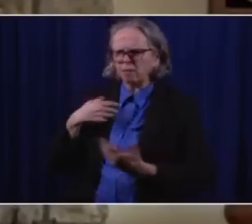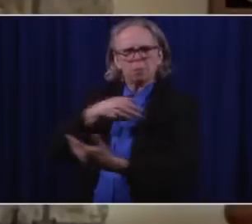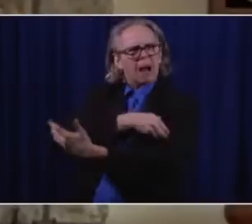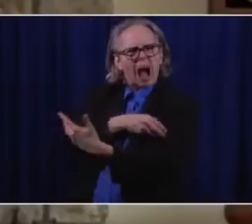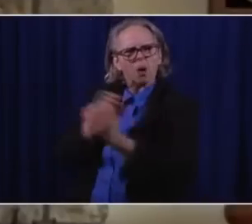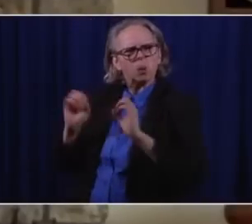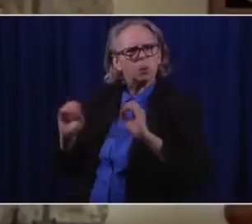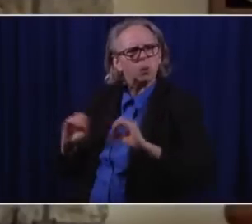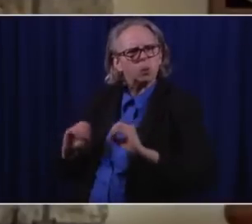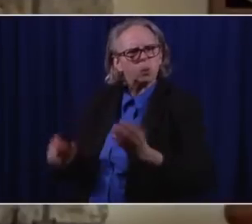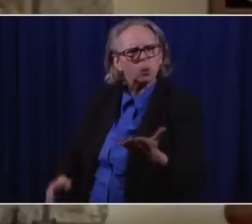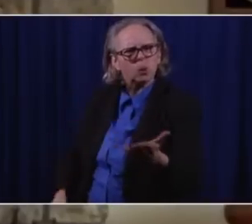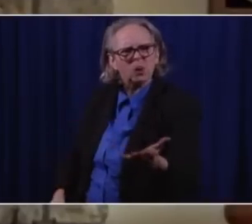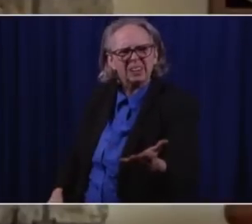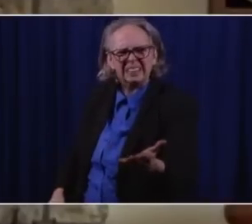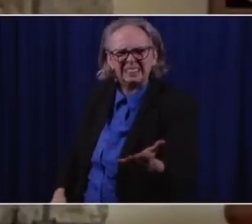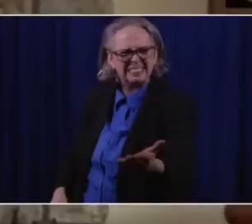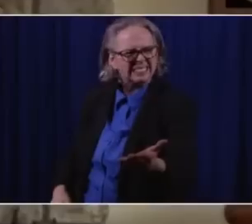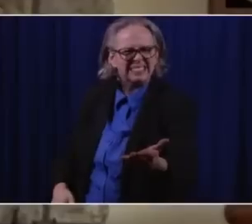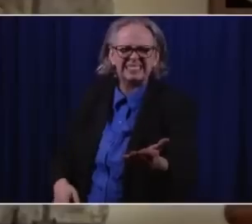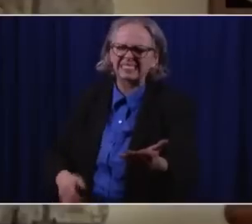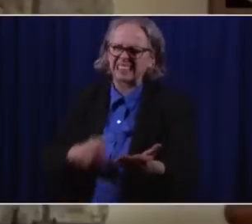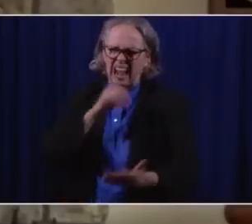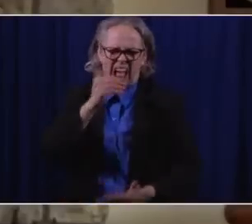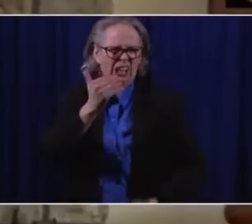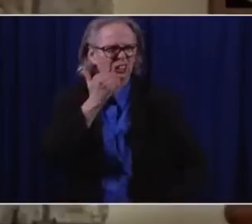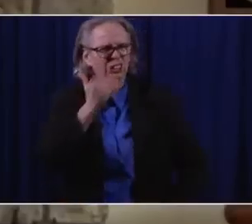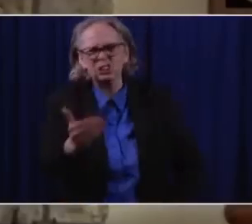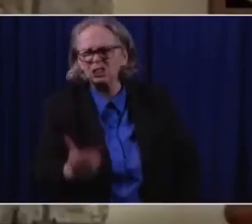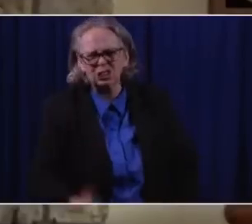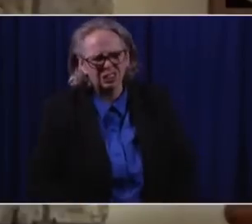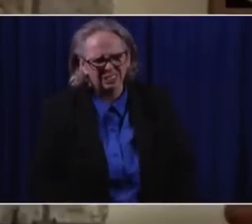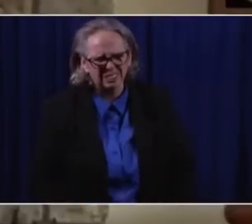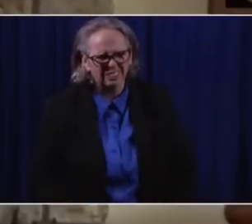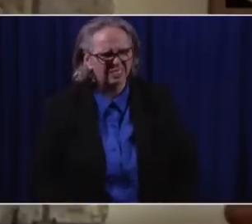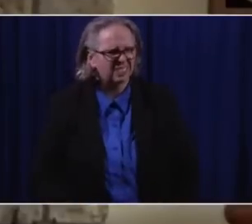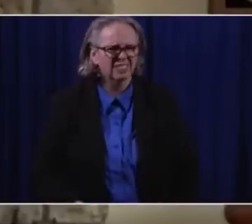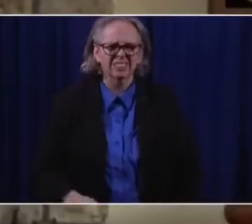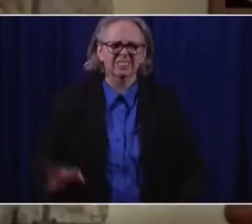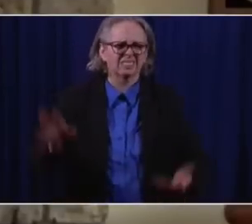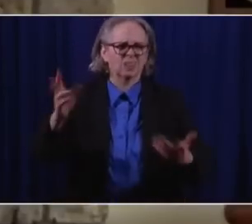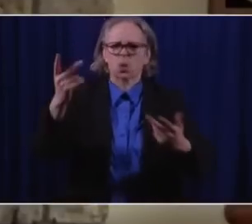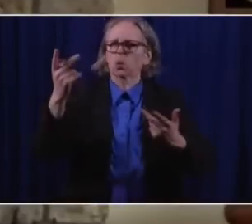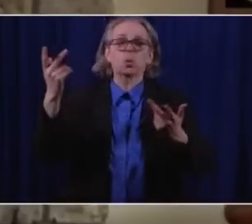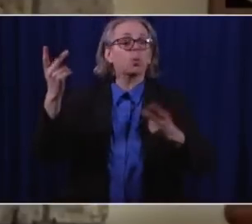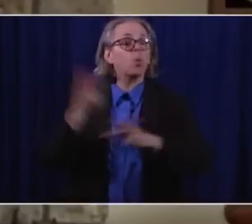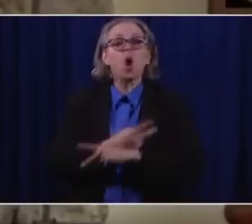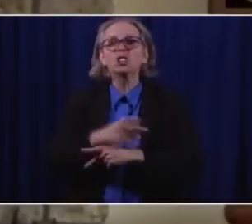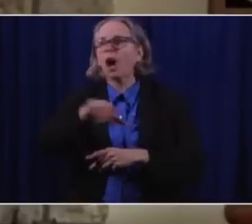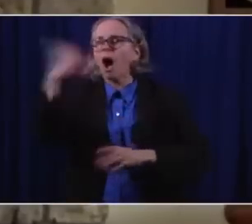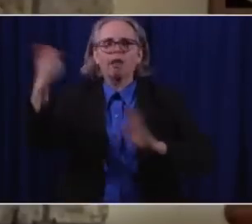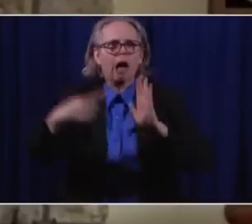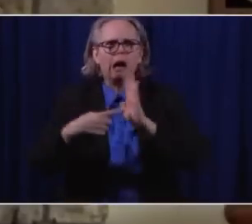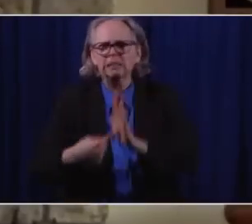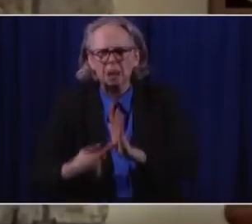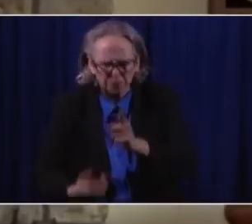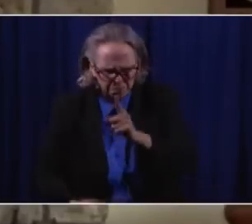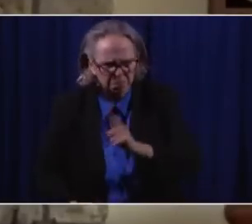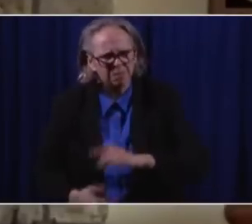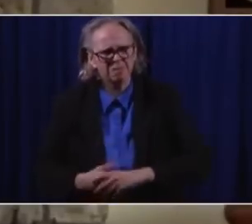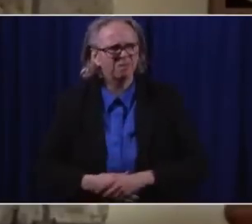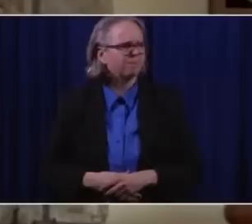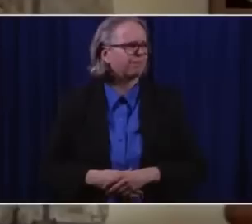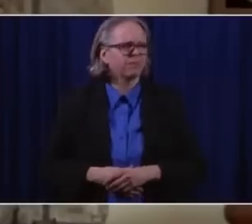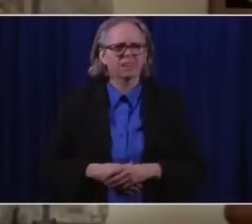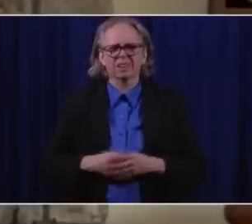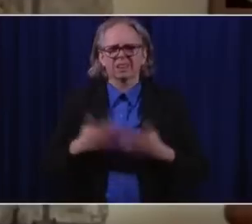happen. Worse yet, imagine a day when a country hostile to the United States smuggles a